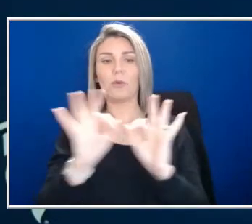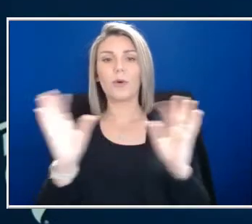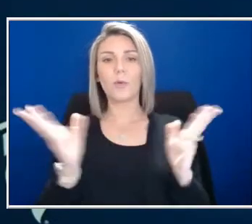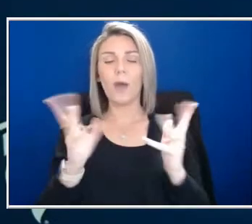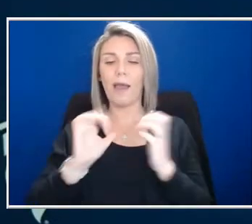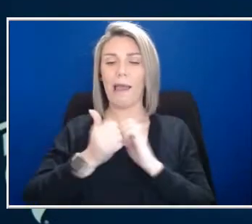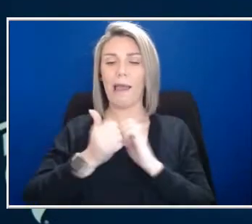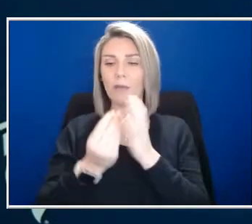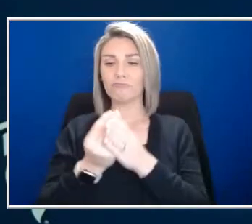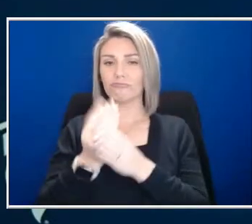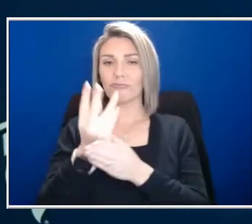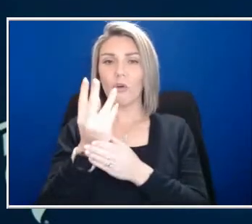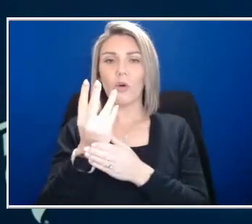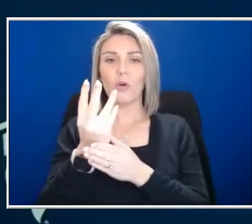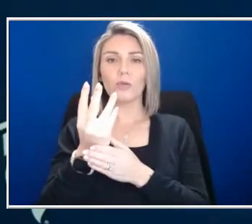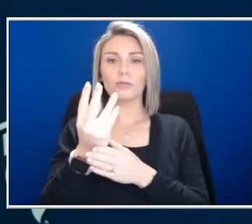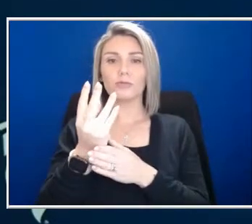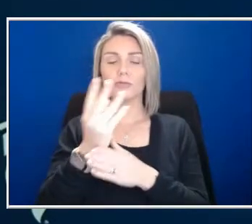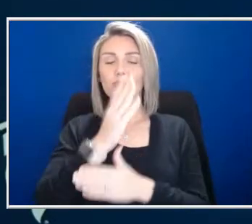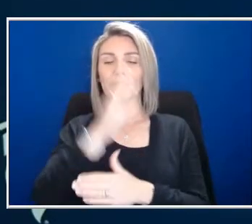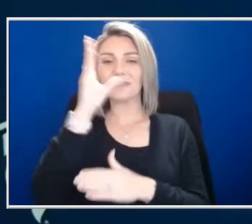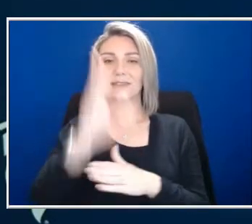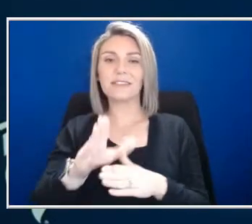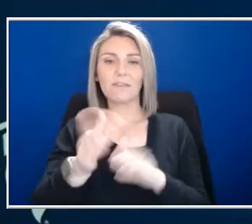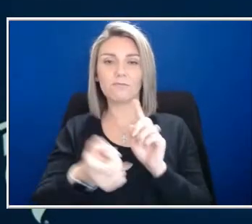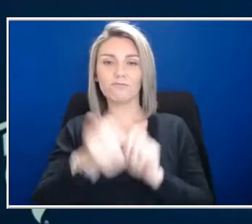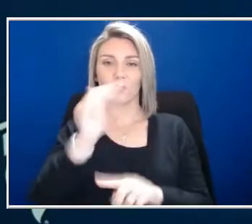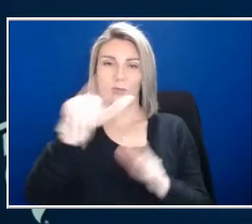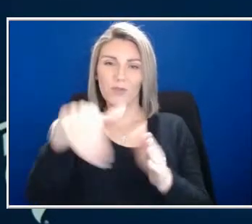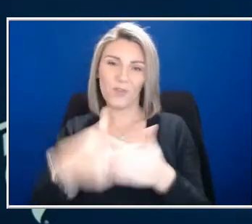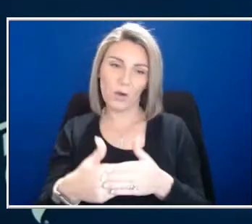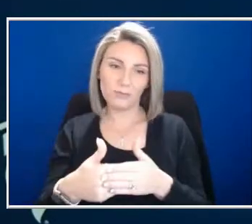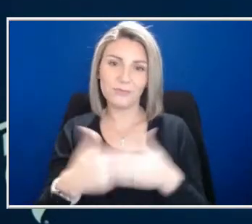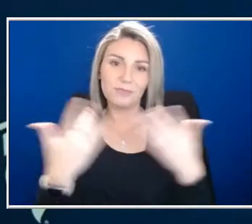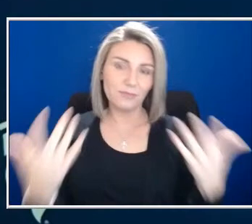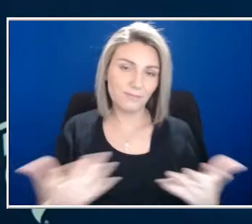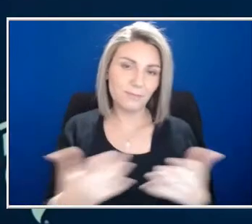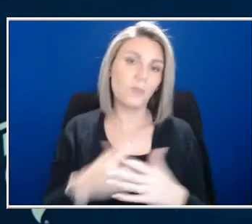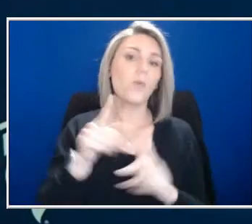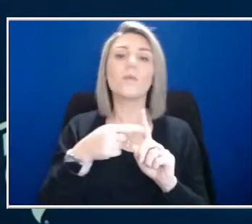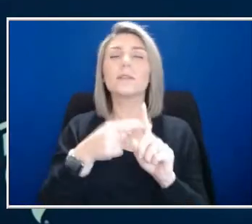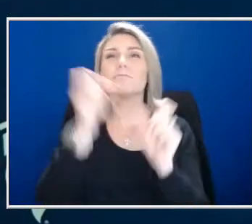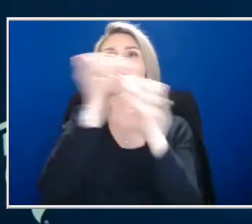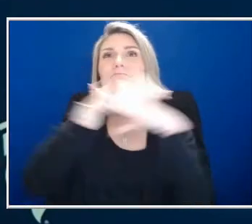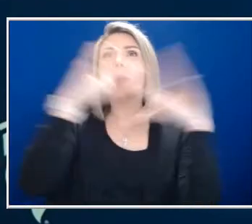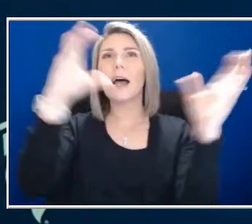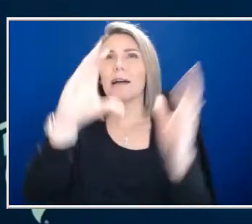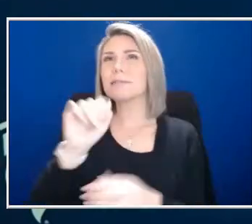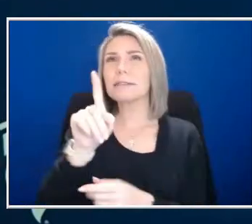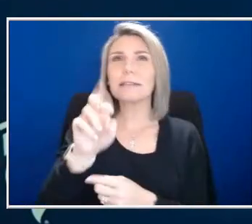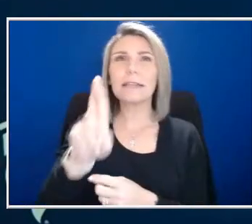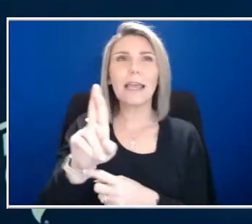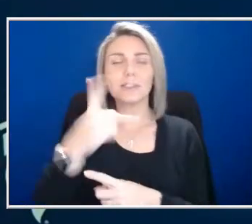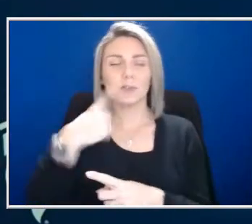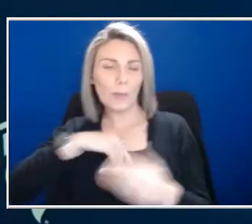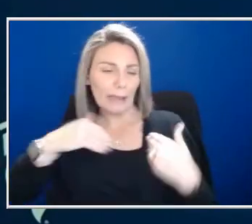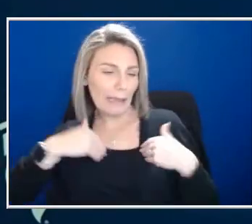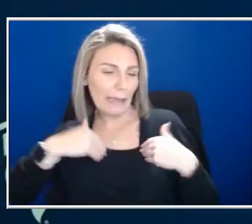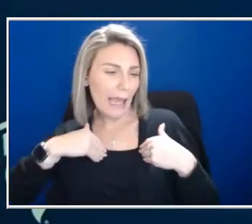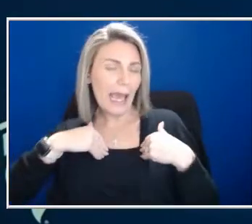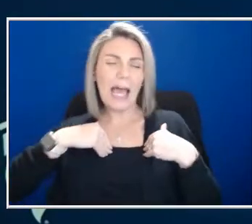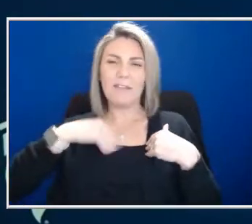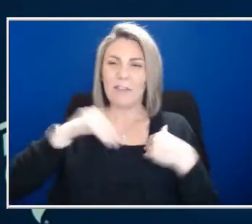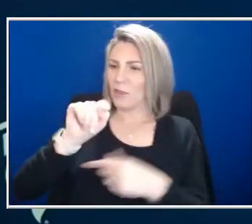can never get it all out. When we think about cancer, we think, oh, we had margins, we got the whole tumor